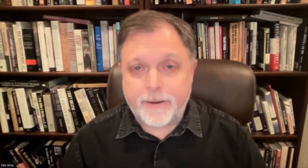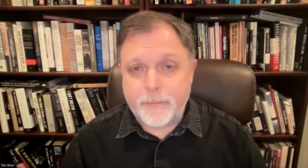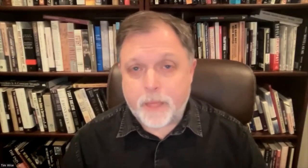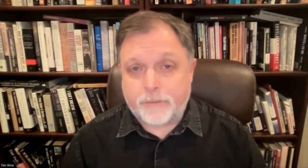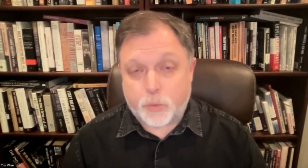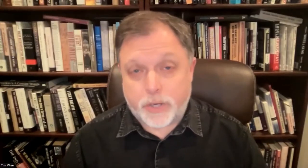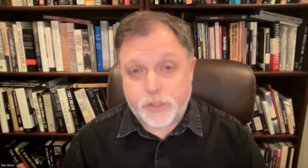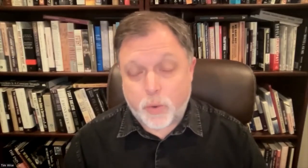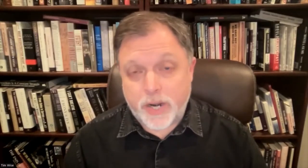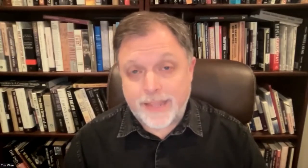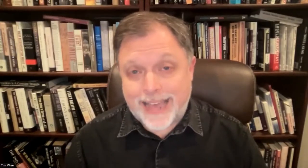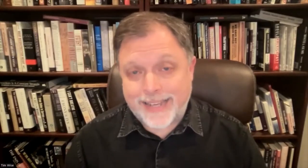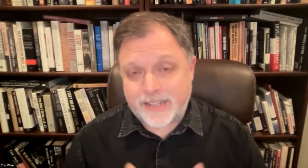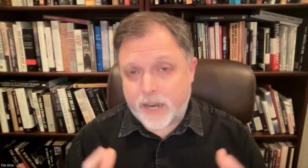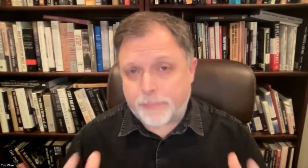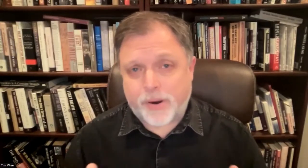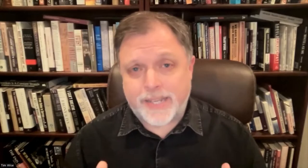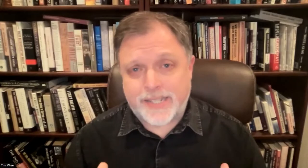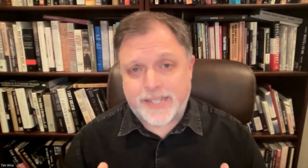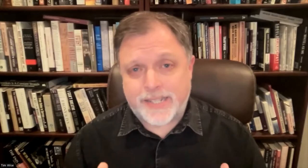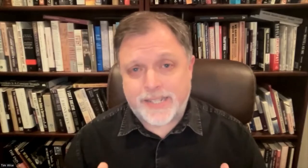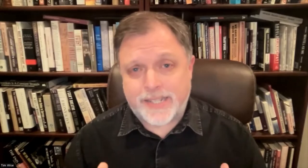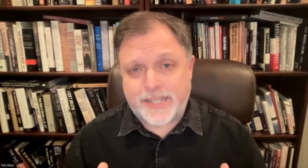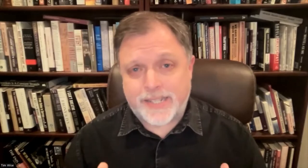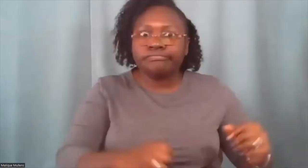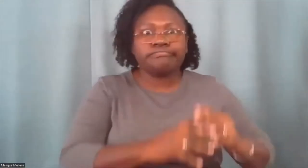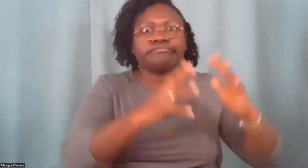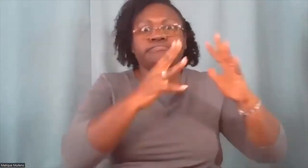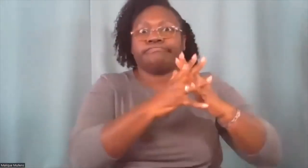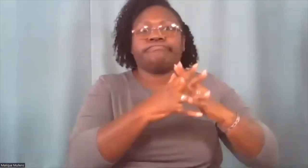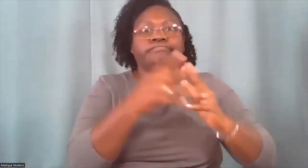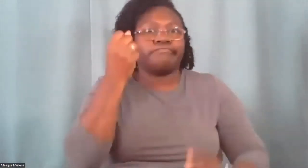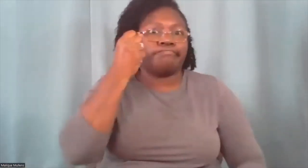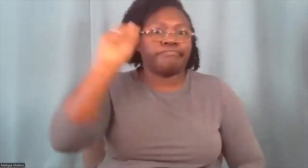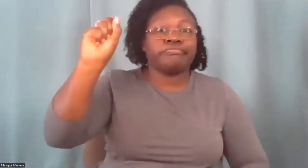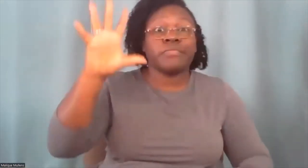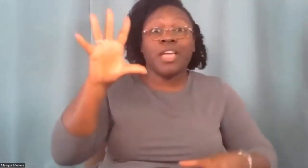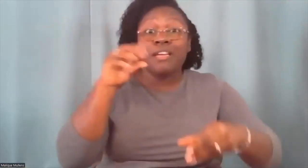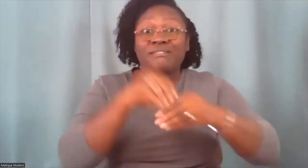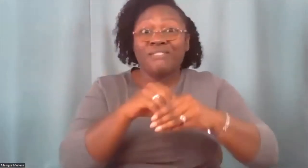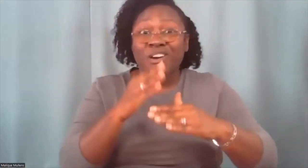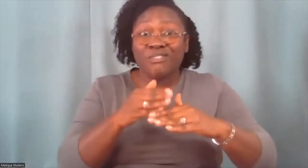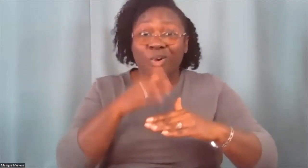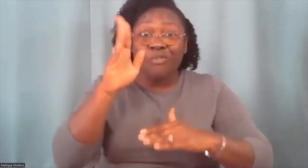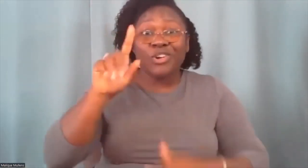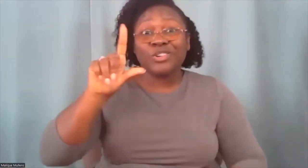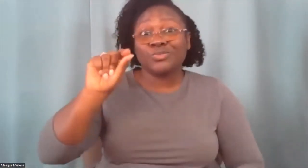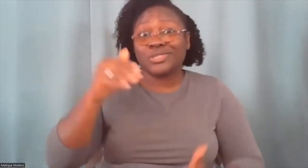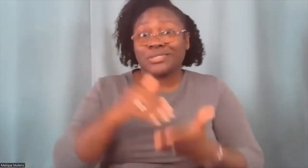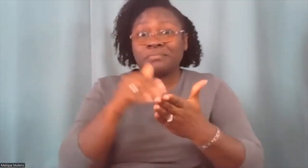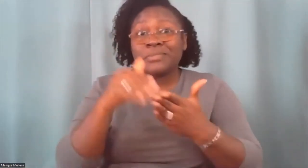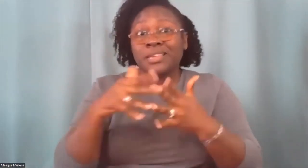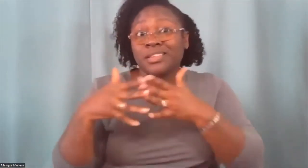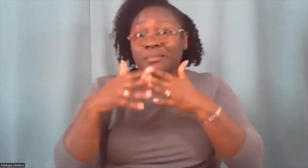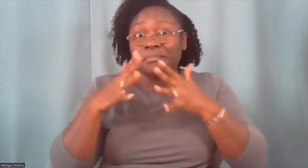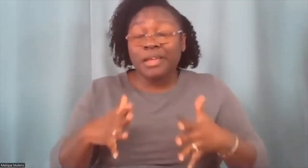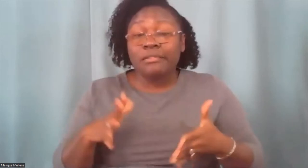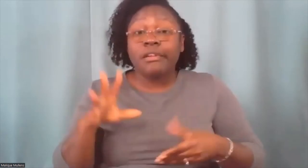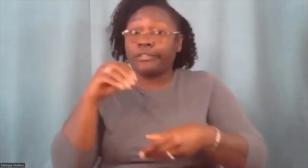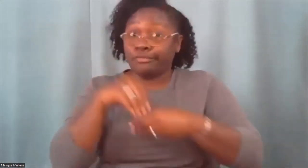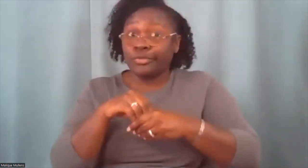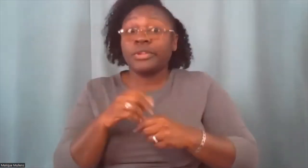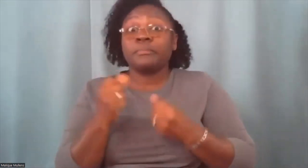May of 2020. That is an uprising that involved upwards of 20 million Americans, including millions of